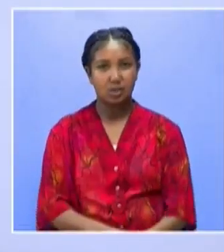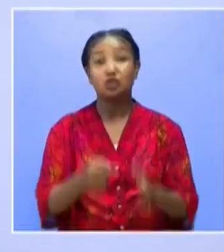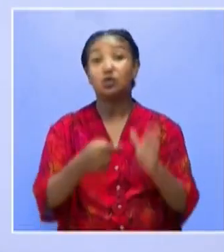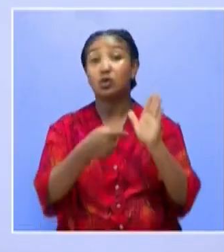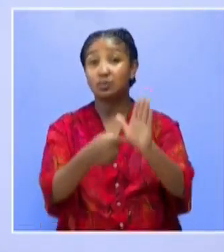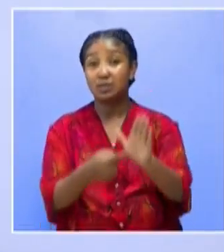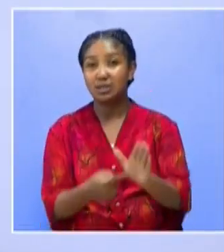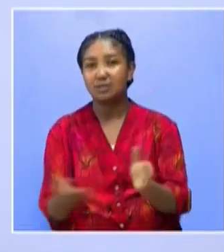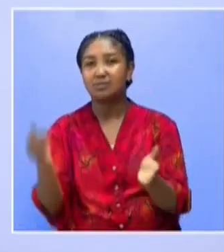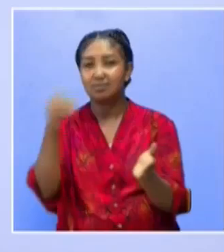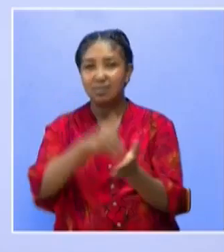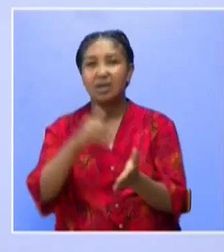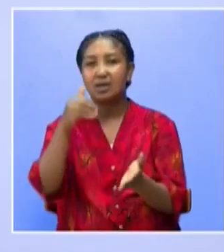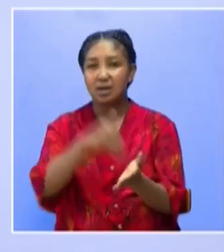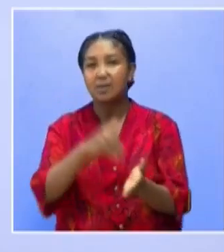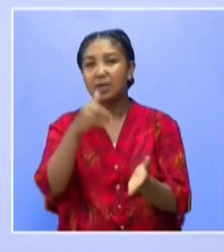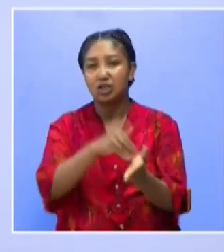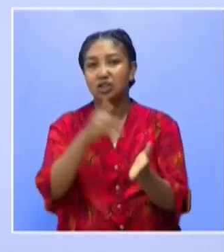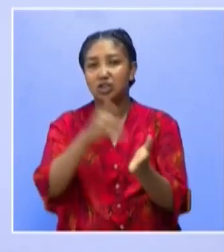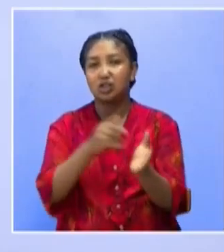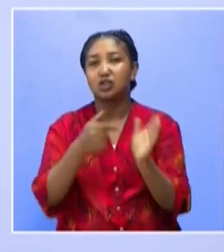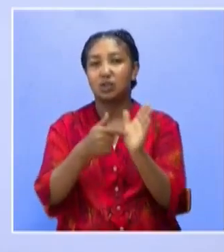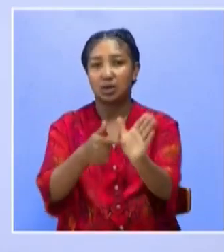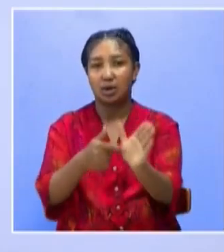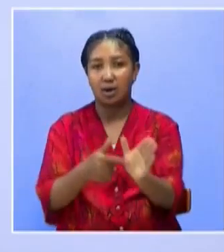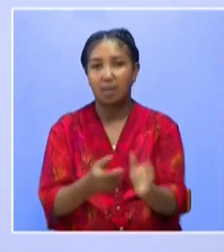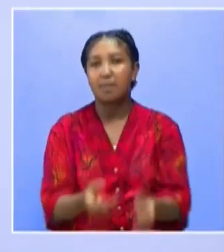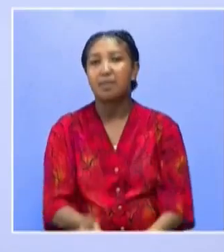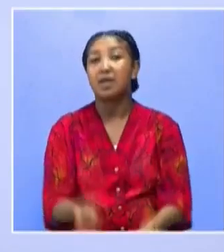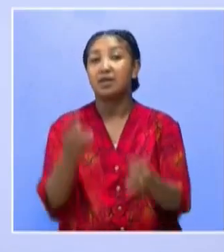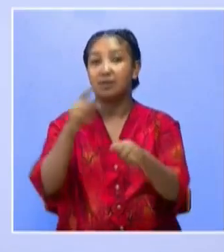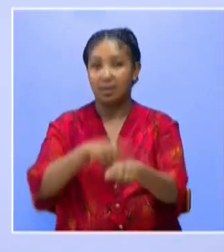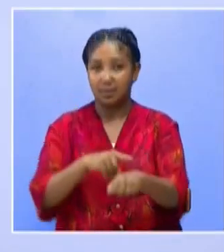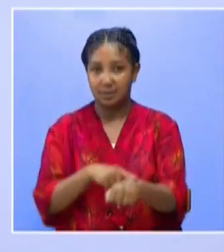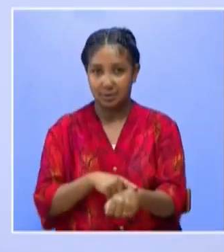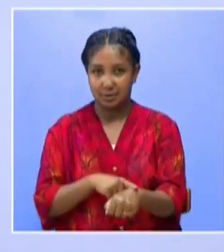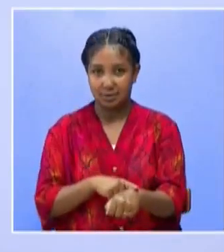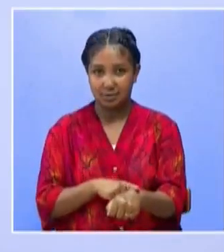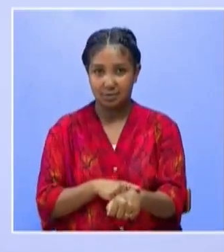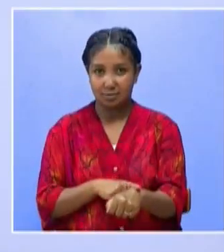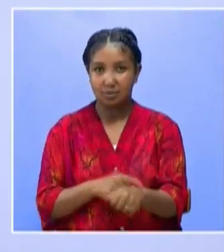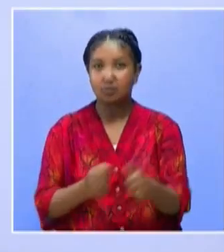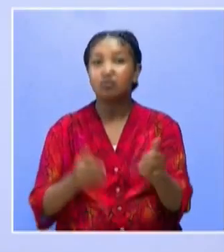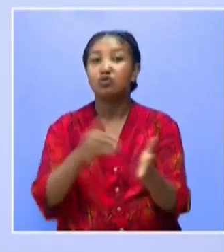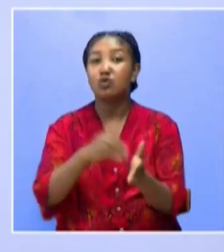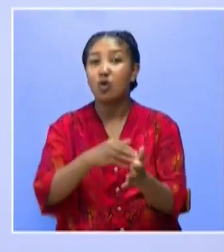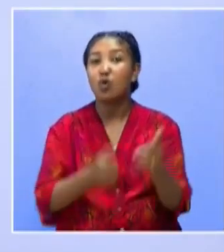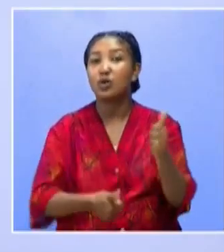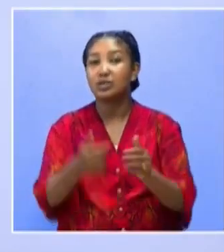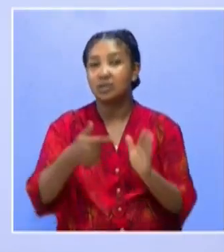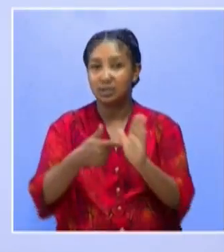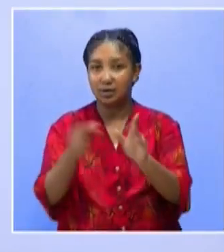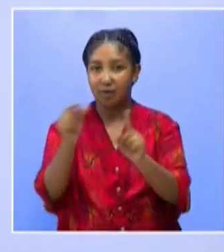what? Yes, repetition. Here is the repeated points. Which shows the repetition here?